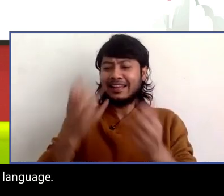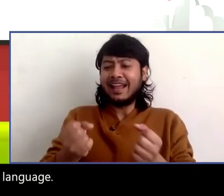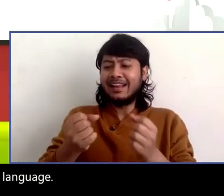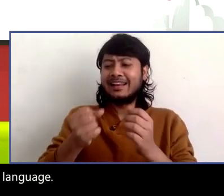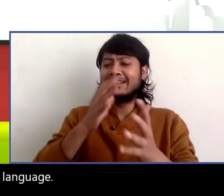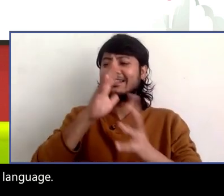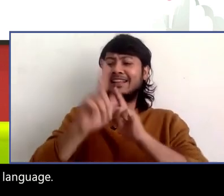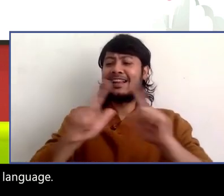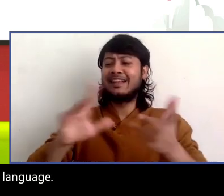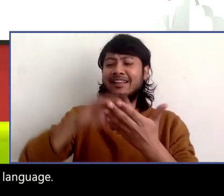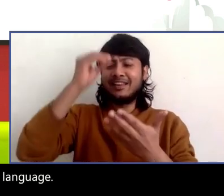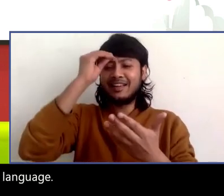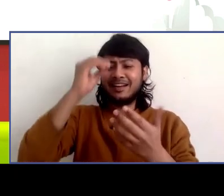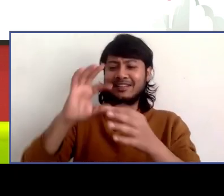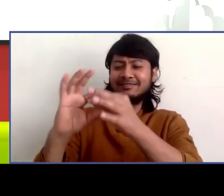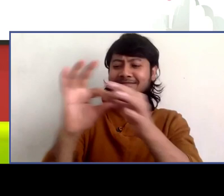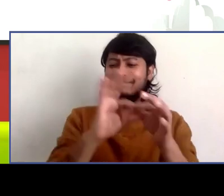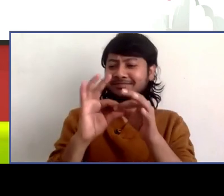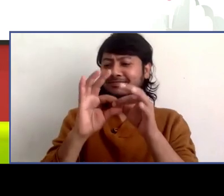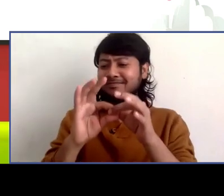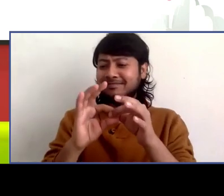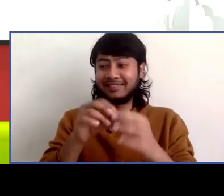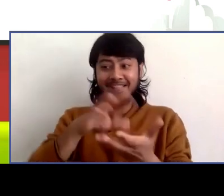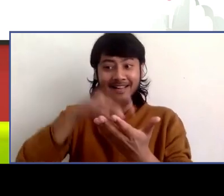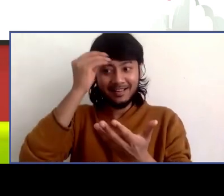not? Okay.